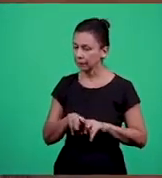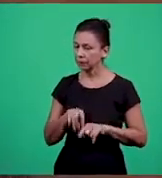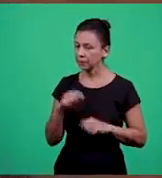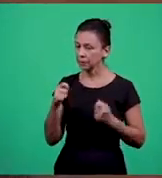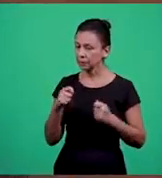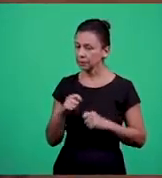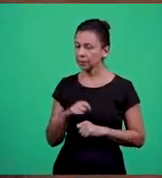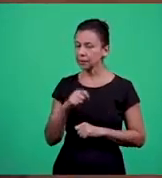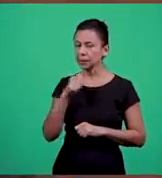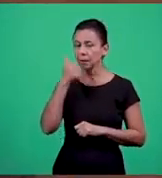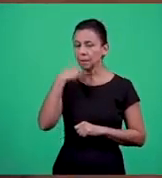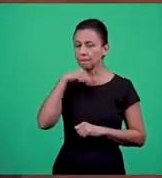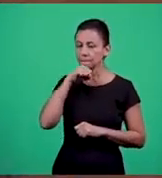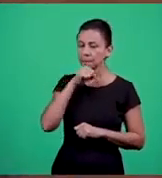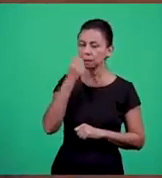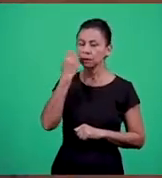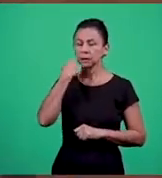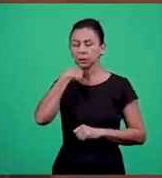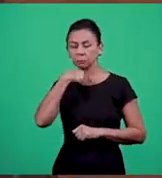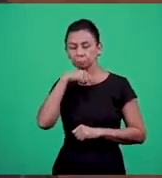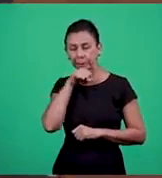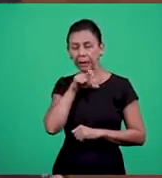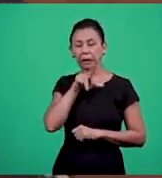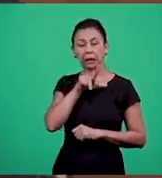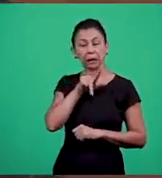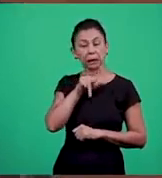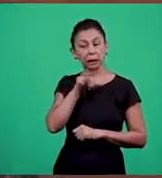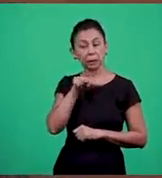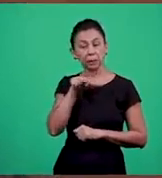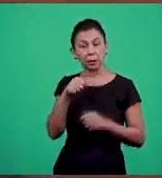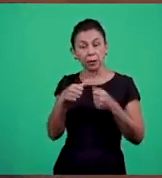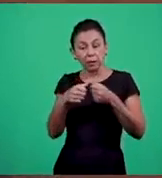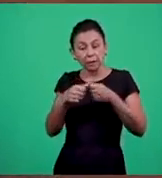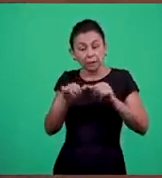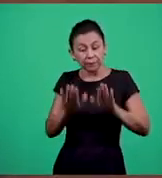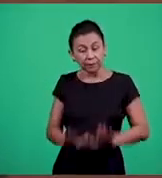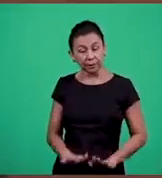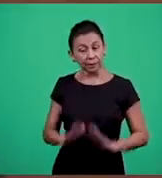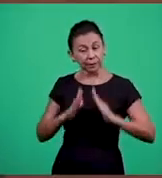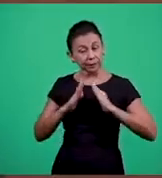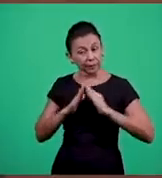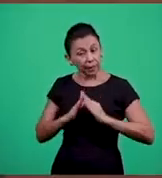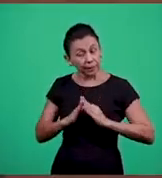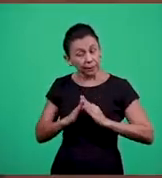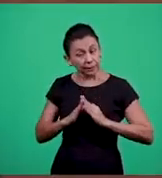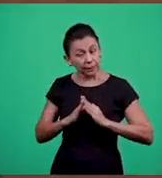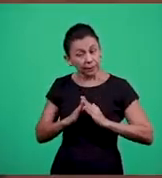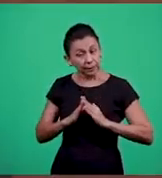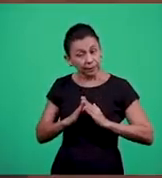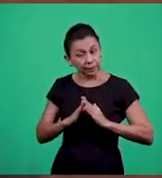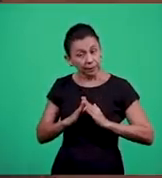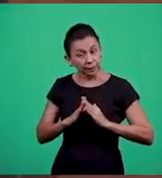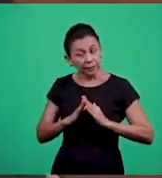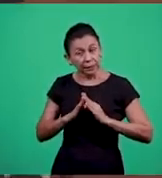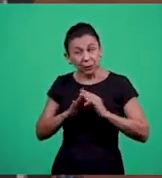this cord is going to be a sign that on that house there will be deliverance.